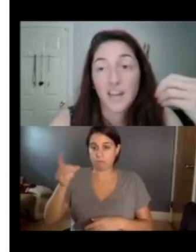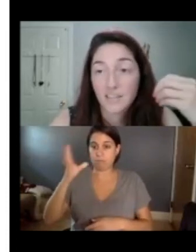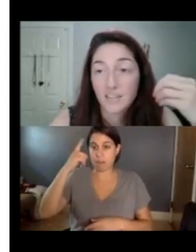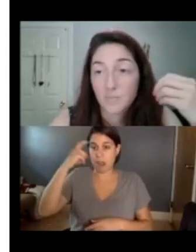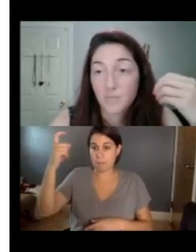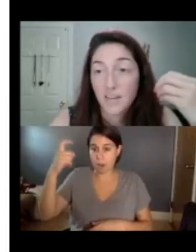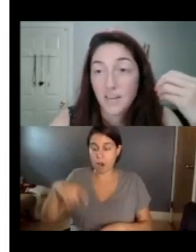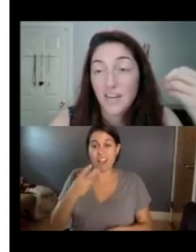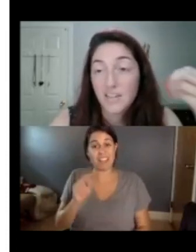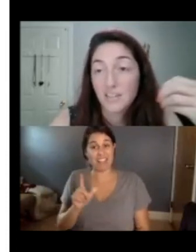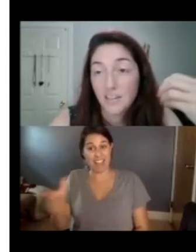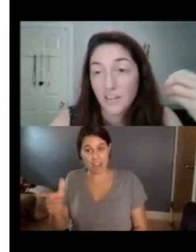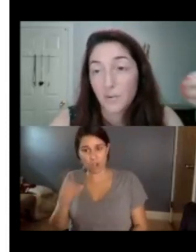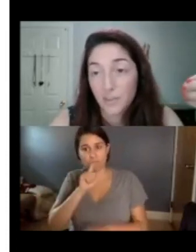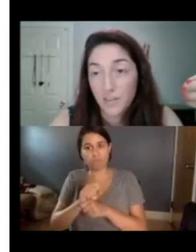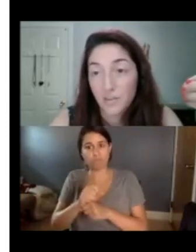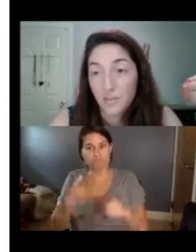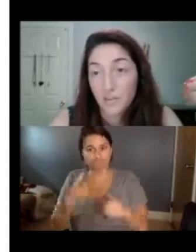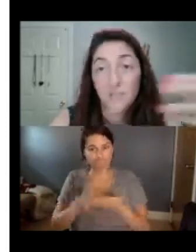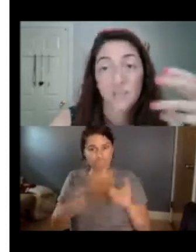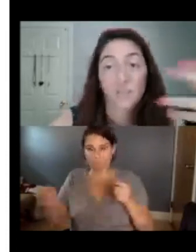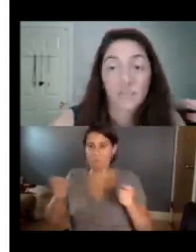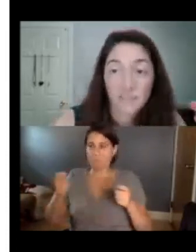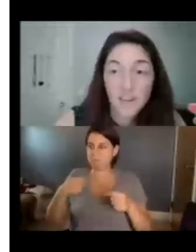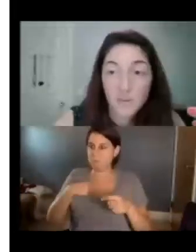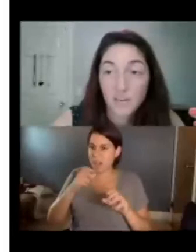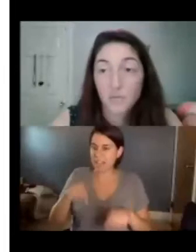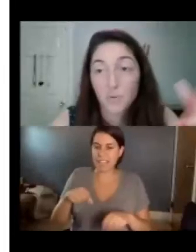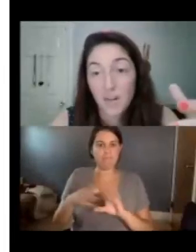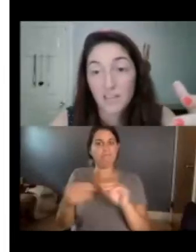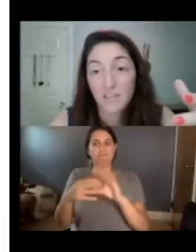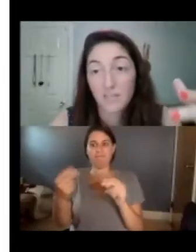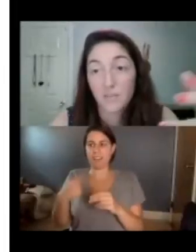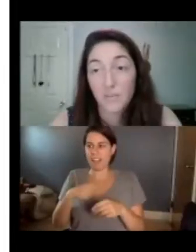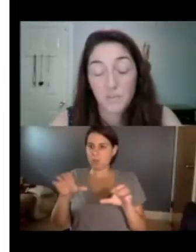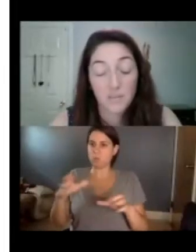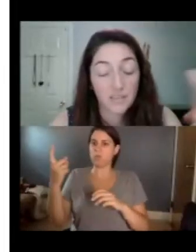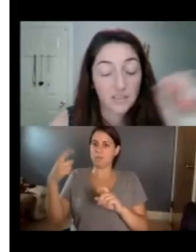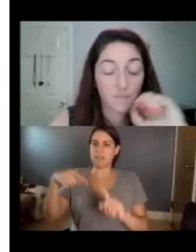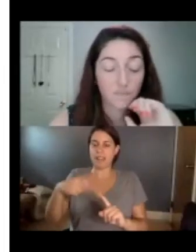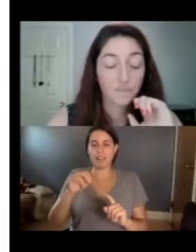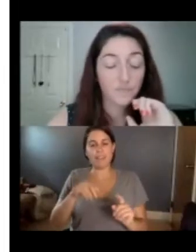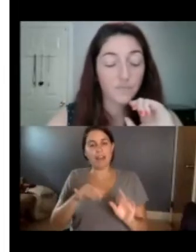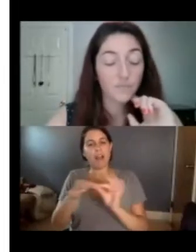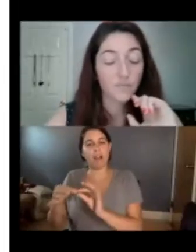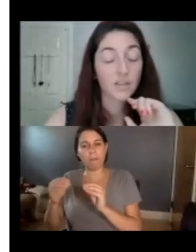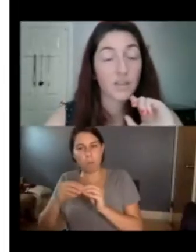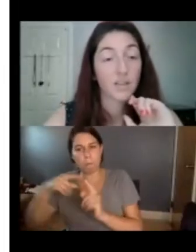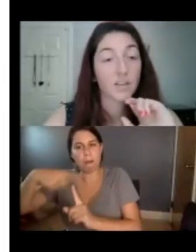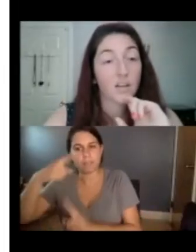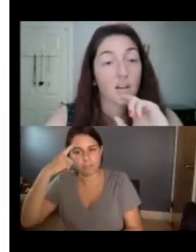she actually has some agency and control in the dream, and this shifts the nightmare into a more positive dream experience.